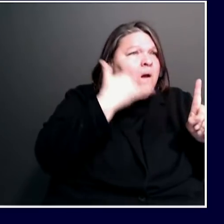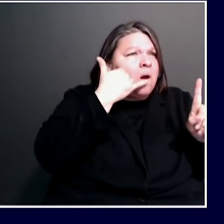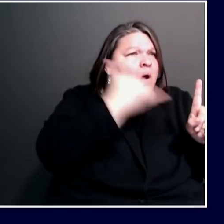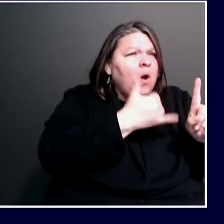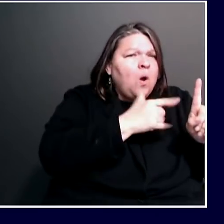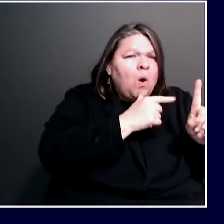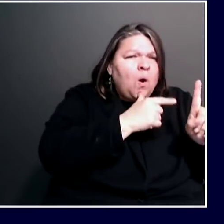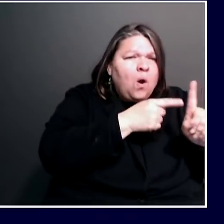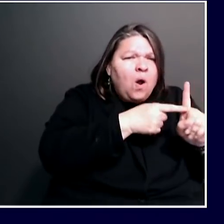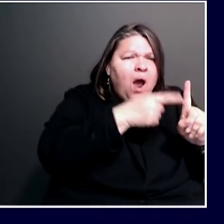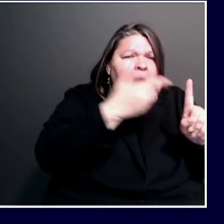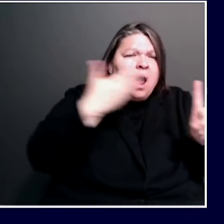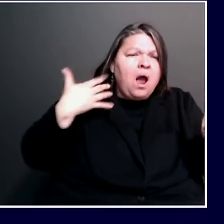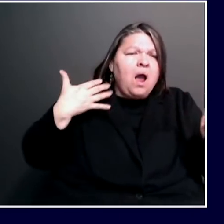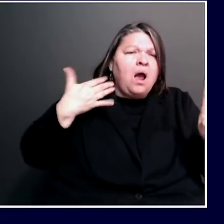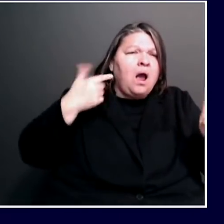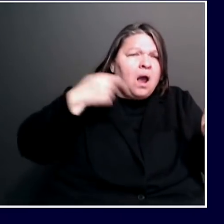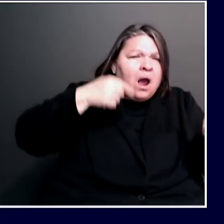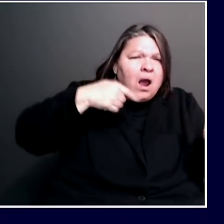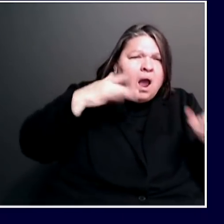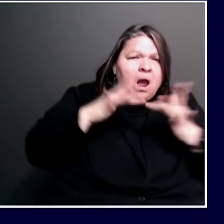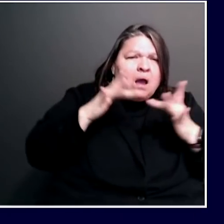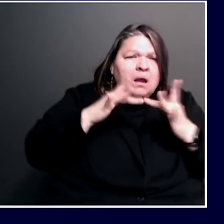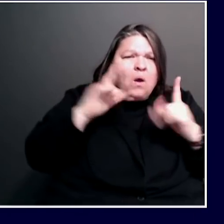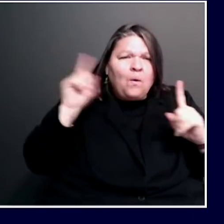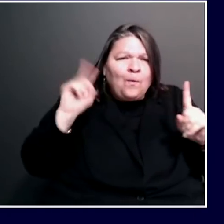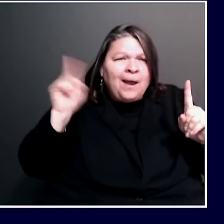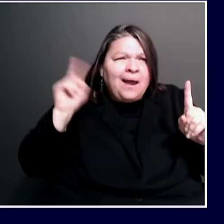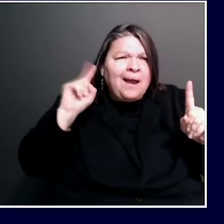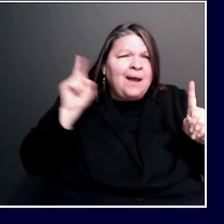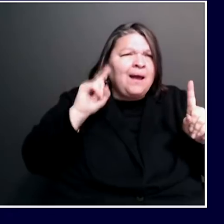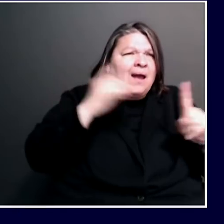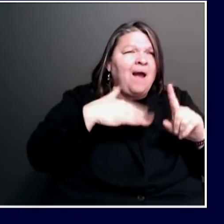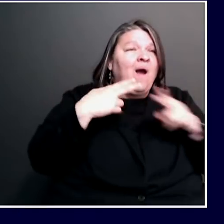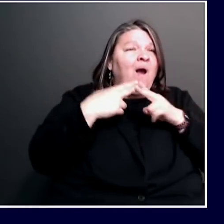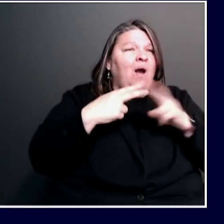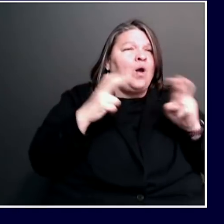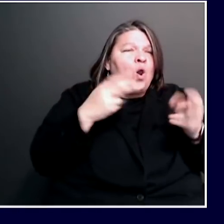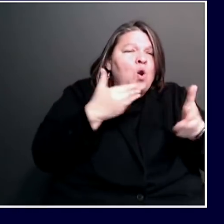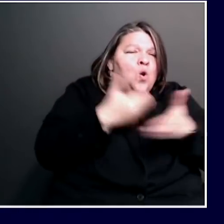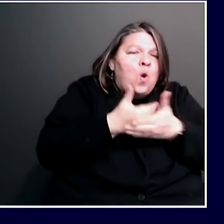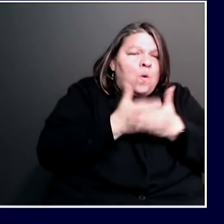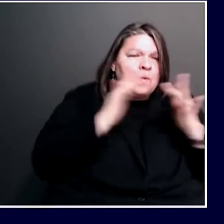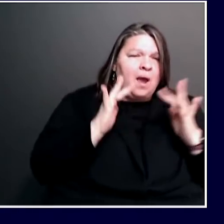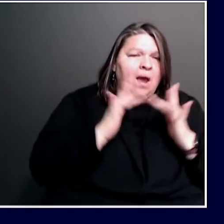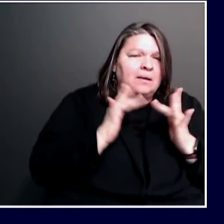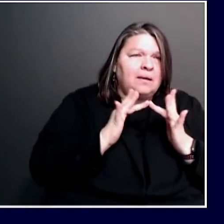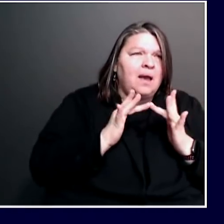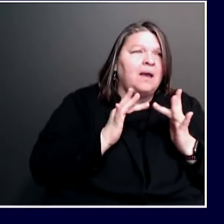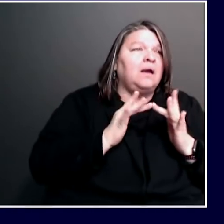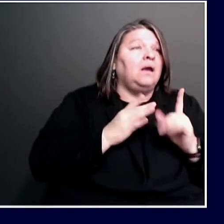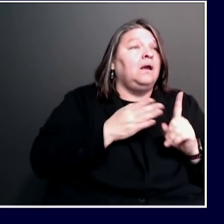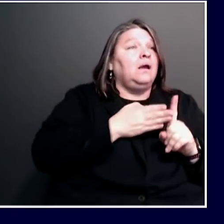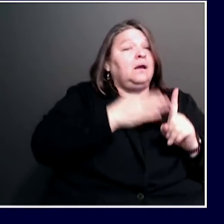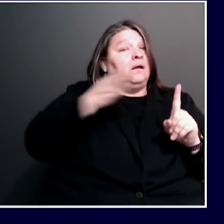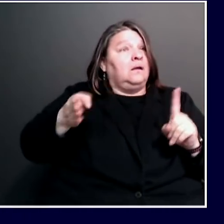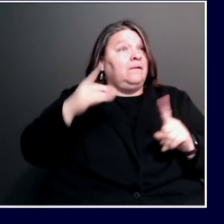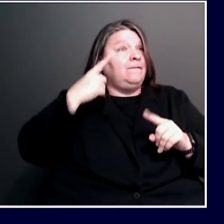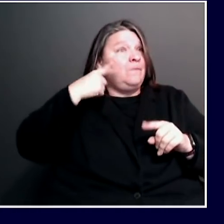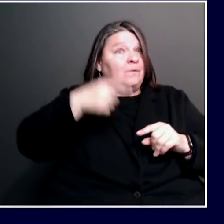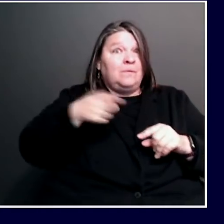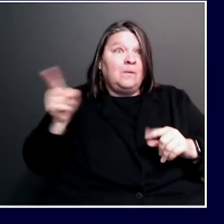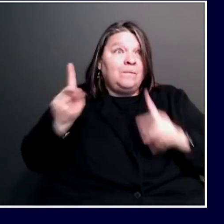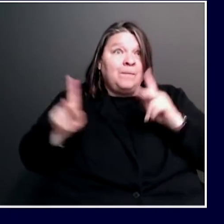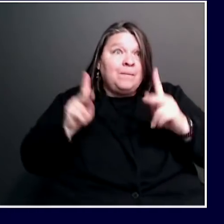identify what we all now know as a close contact. Contact tracers reach out to those close contacts, help